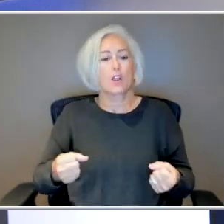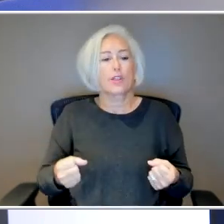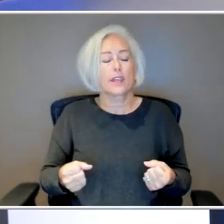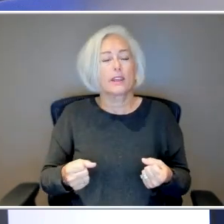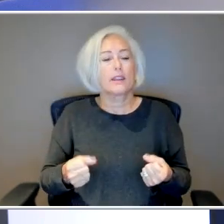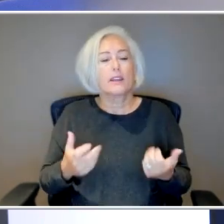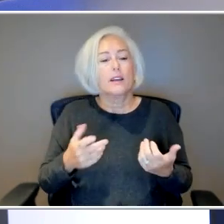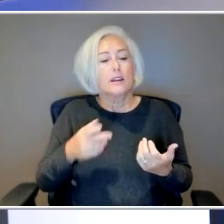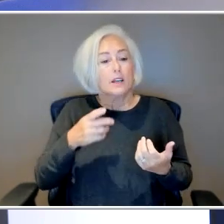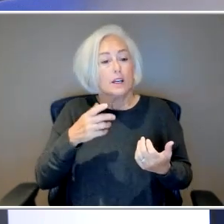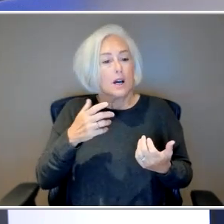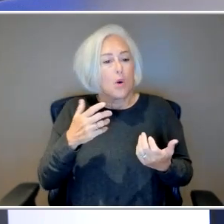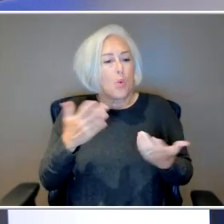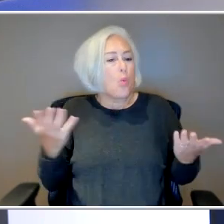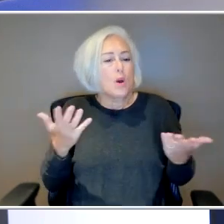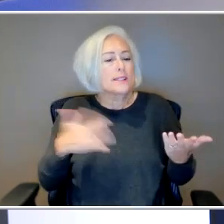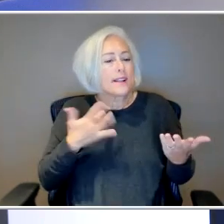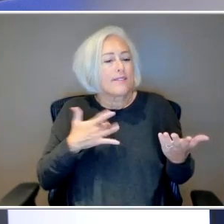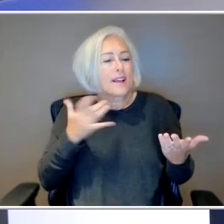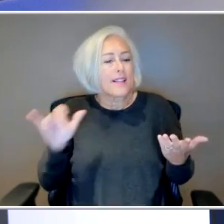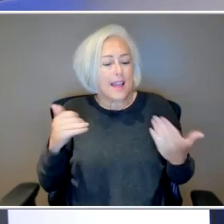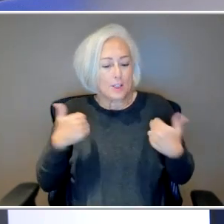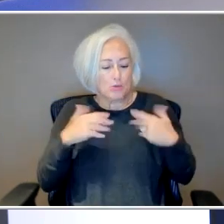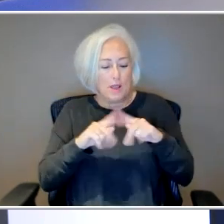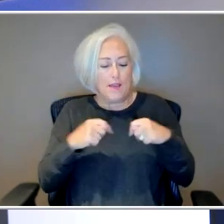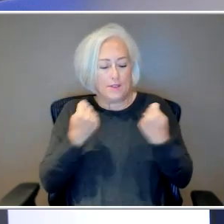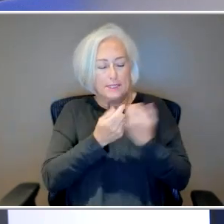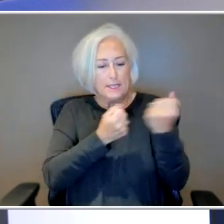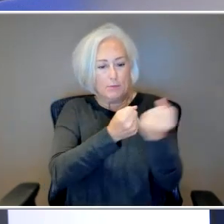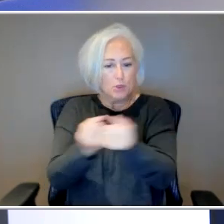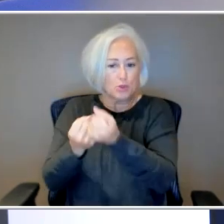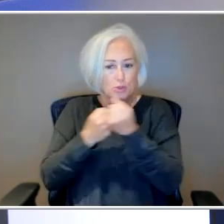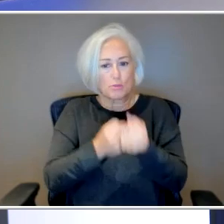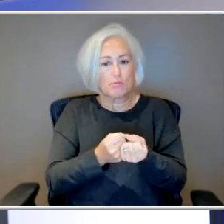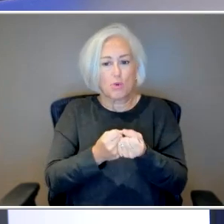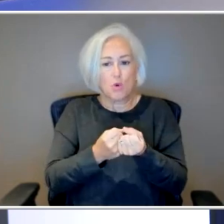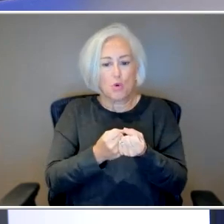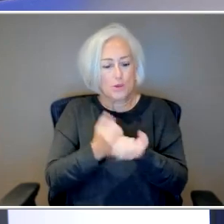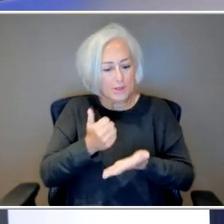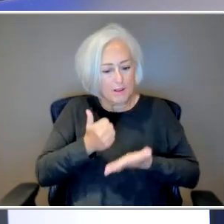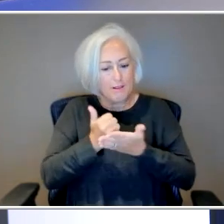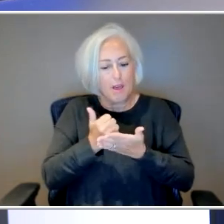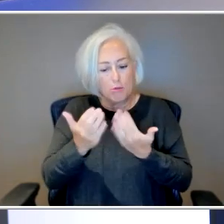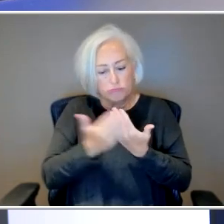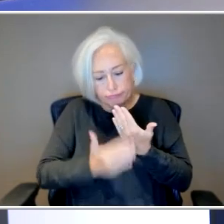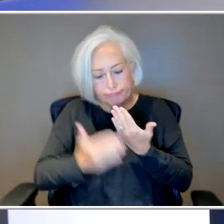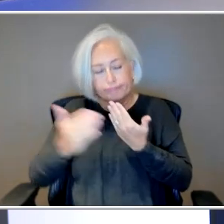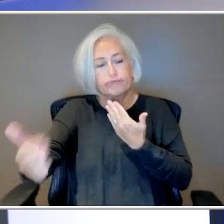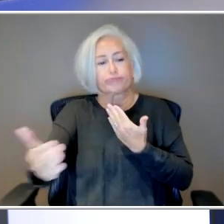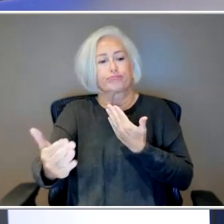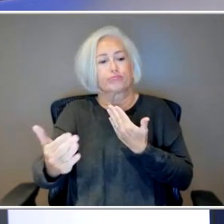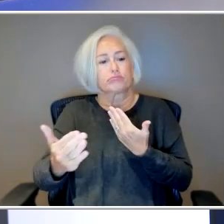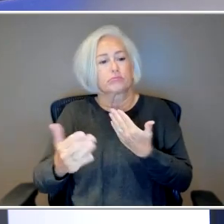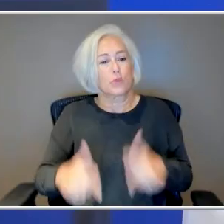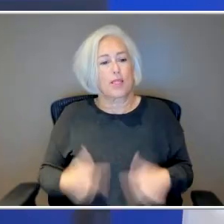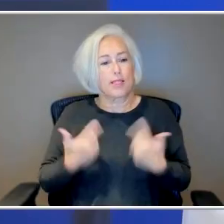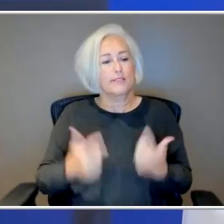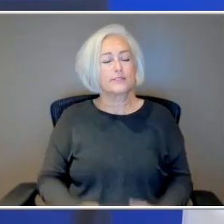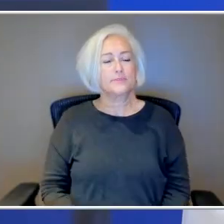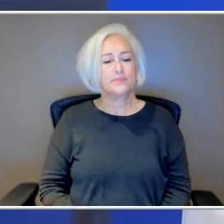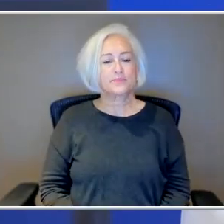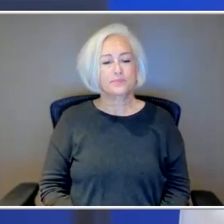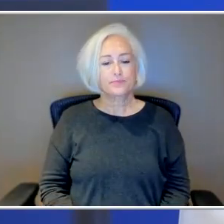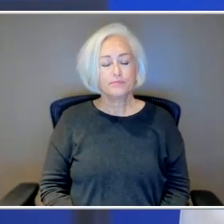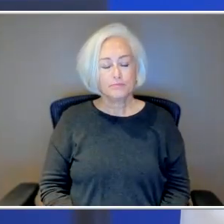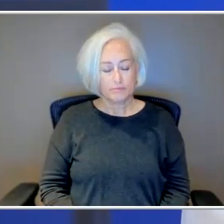of get her body healthy, but you have people that are going to help her carry this on through it when she gets home and continues on with life? So we have actually a